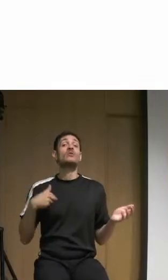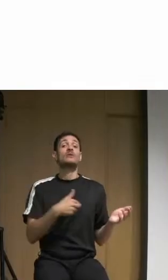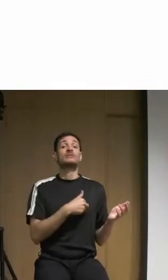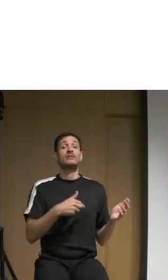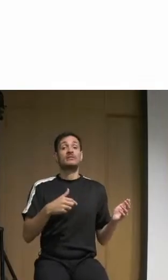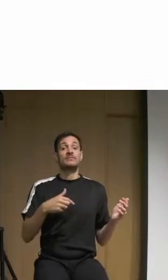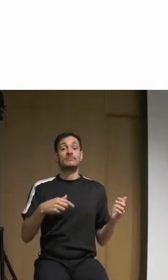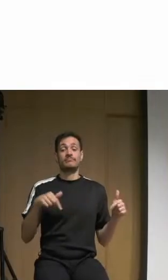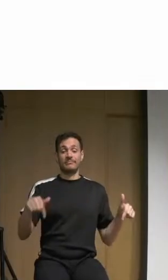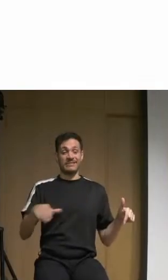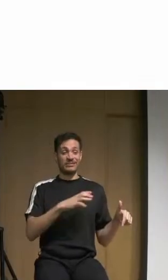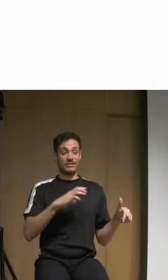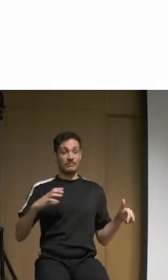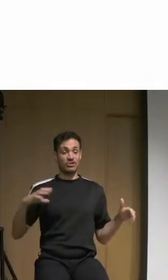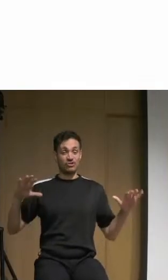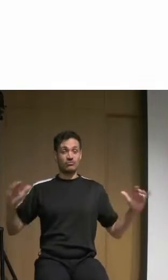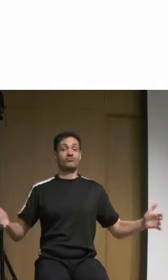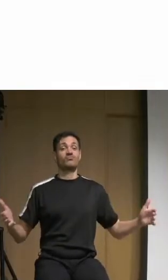to